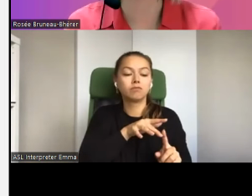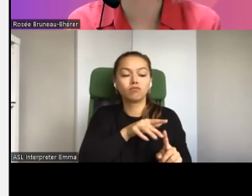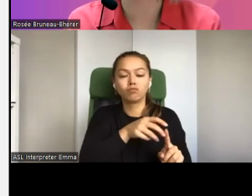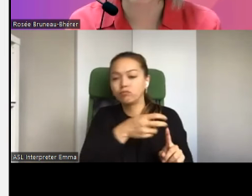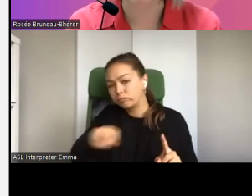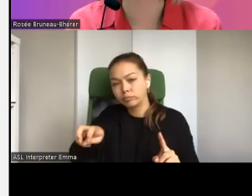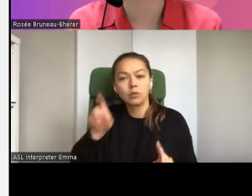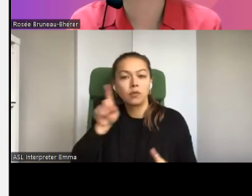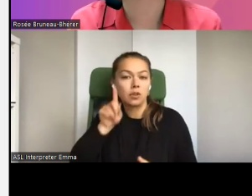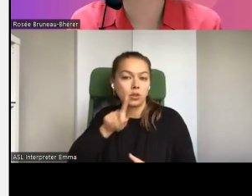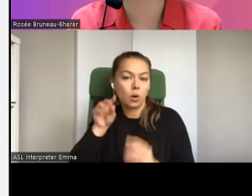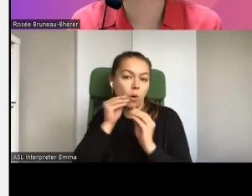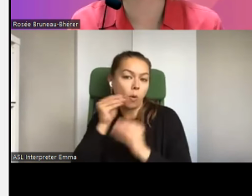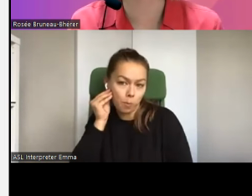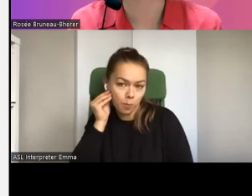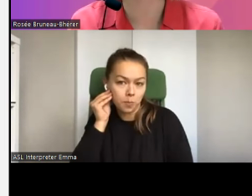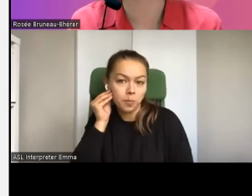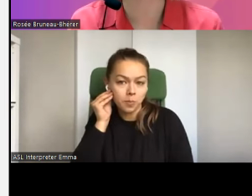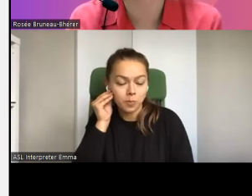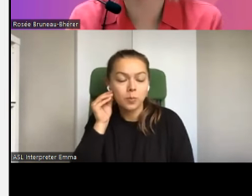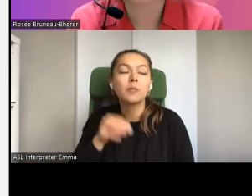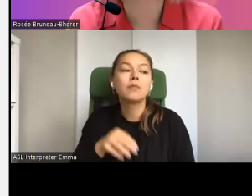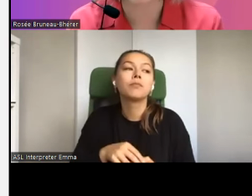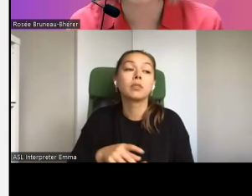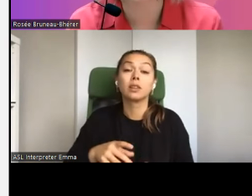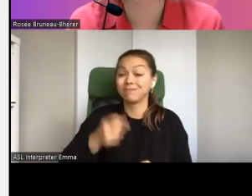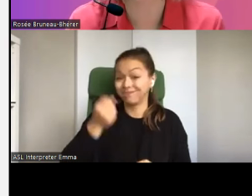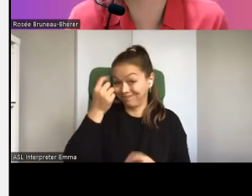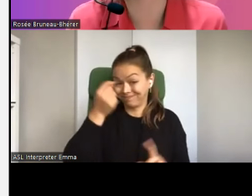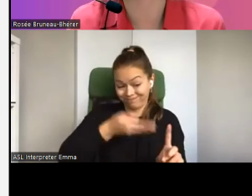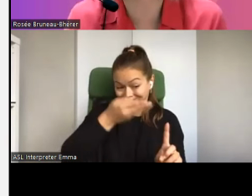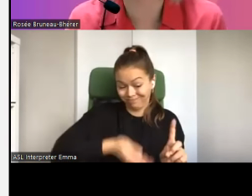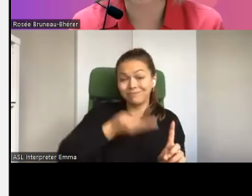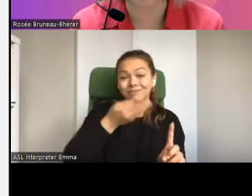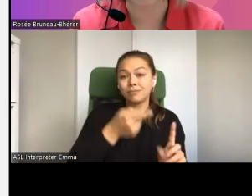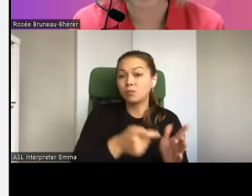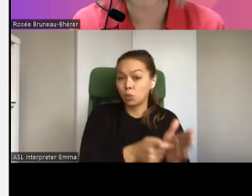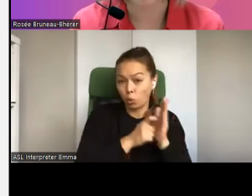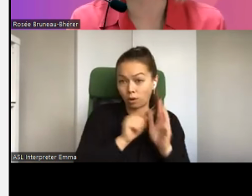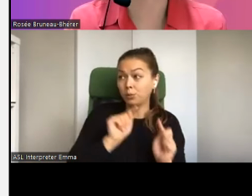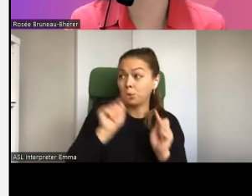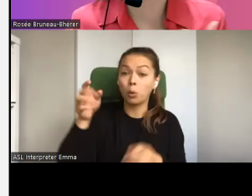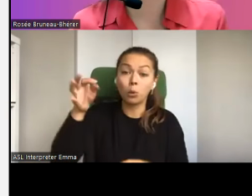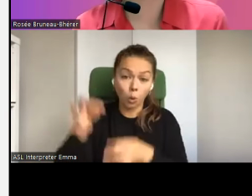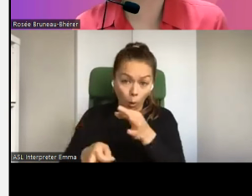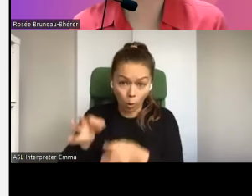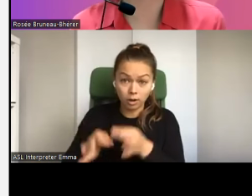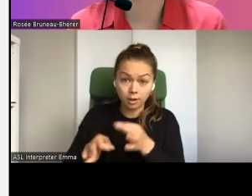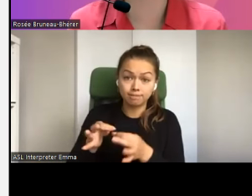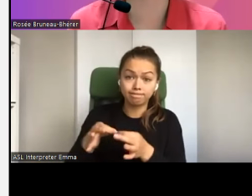he had to testify before the camera to denounce his